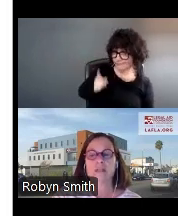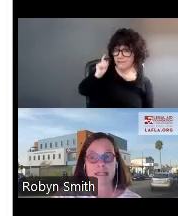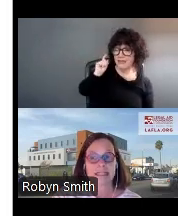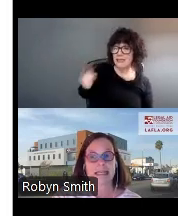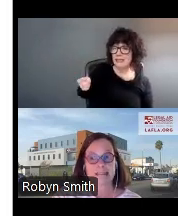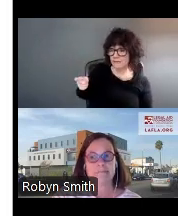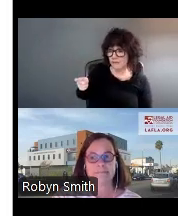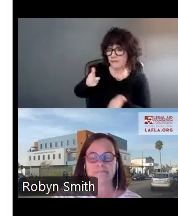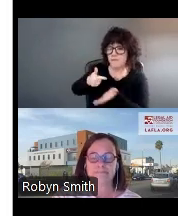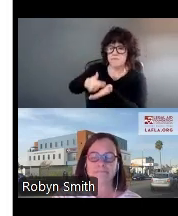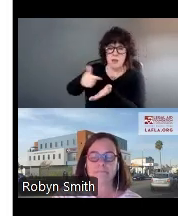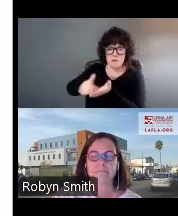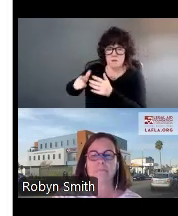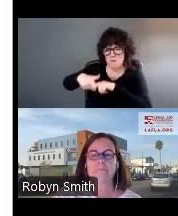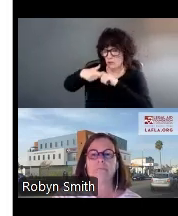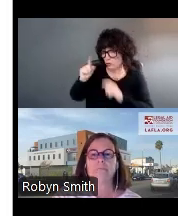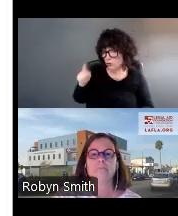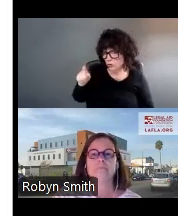for 90 days.